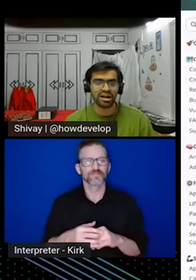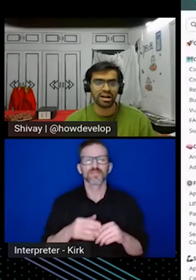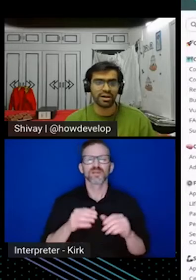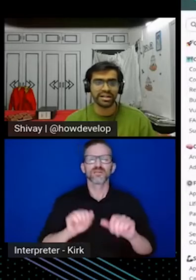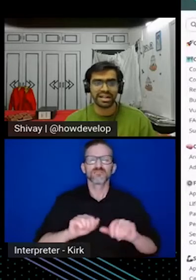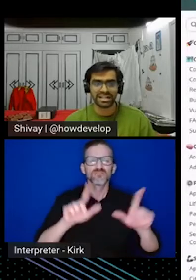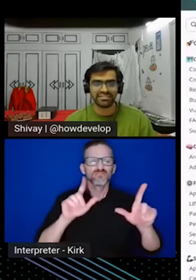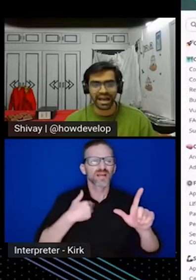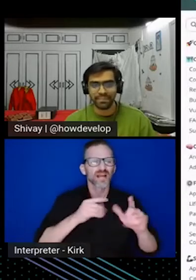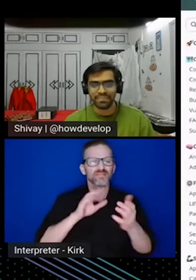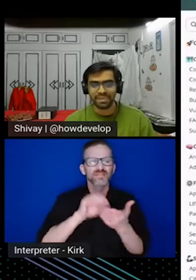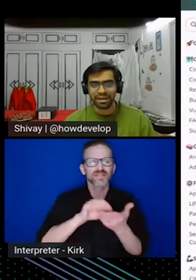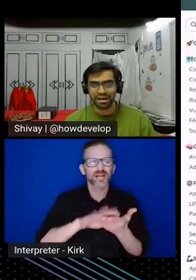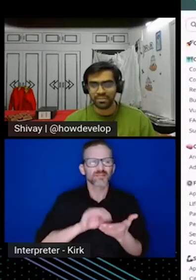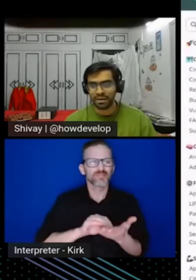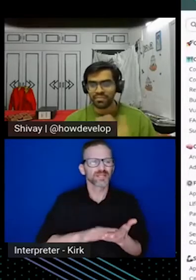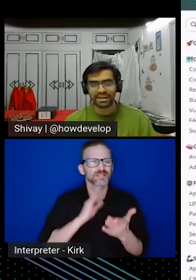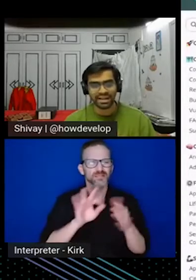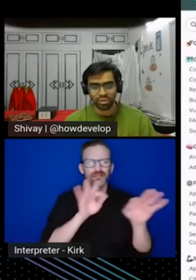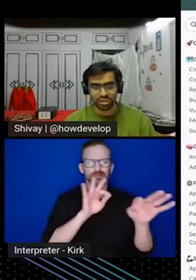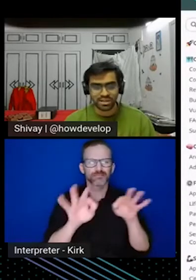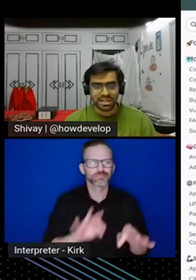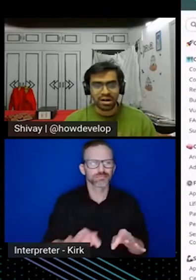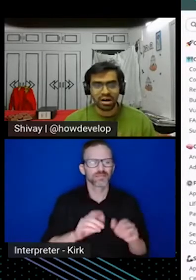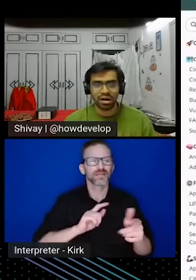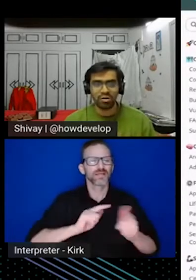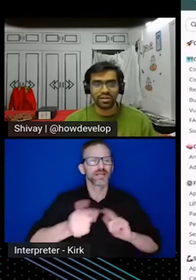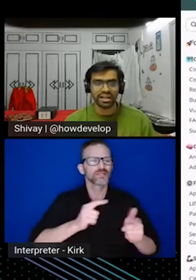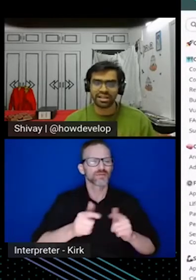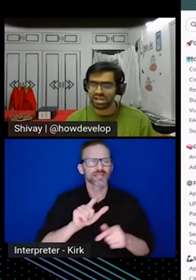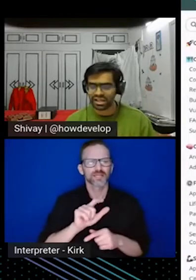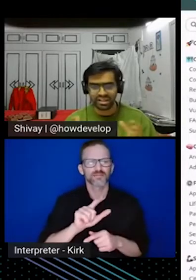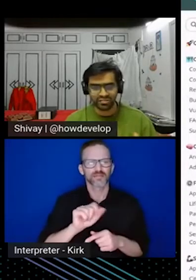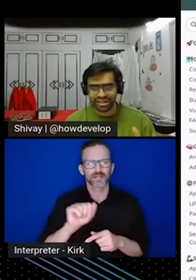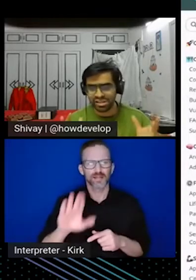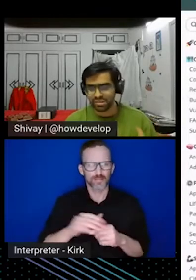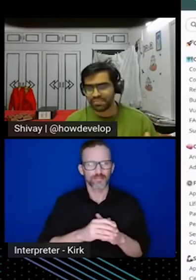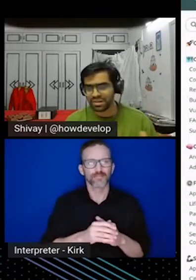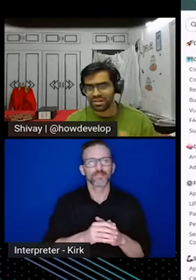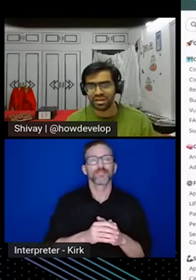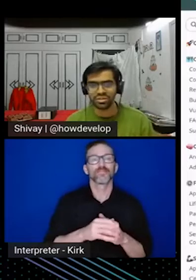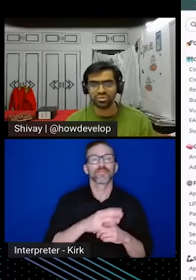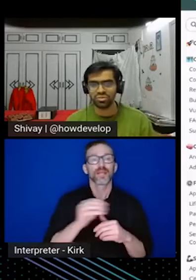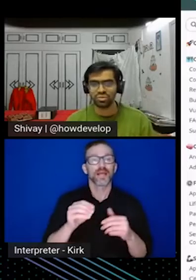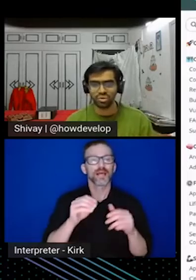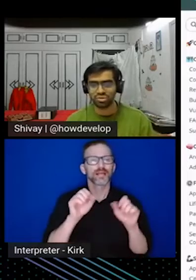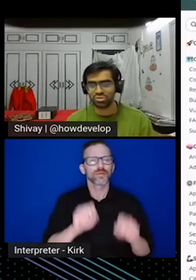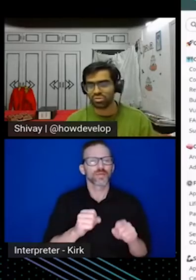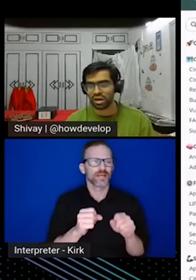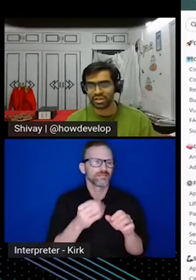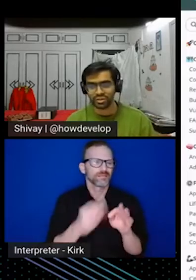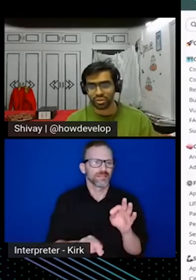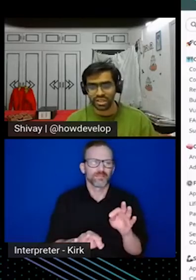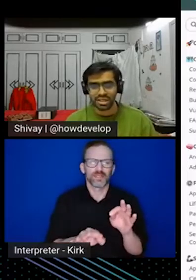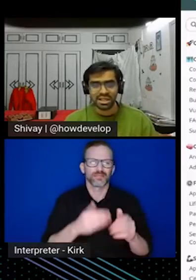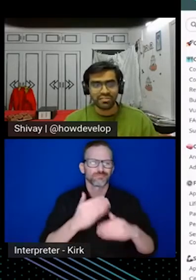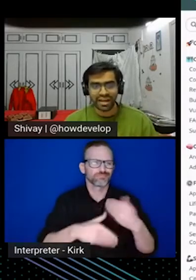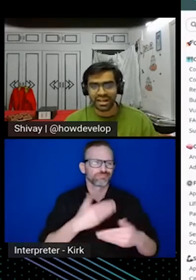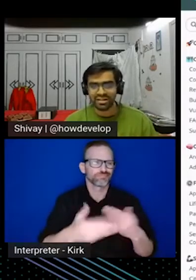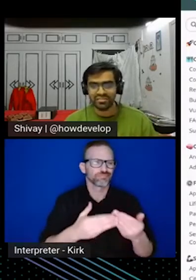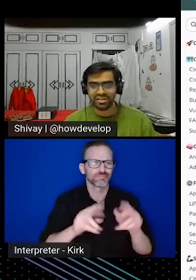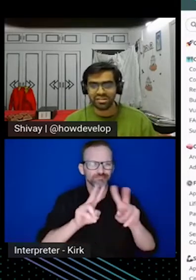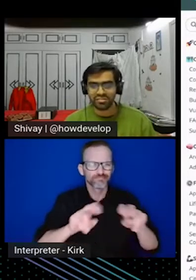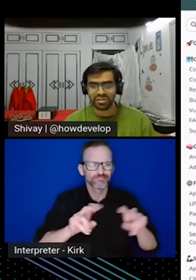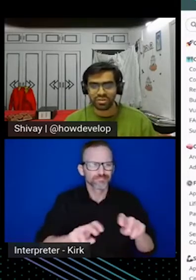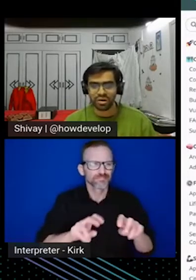this interactive lab powered by Katacoda. Over here, it's again a very simple to go through tutorial